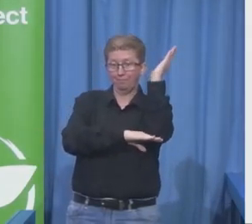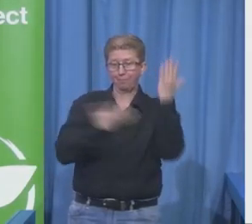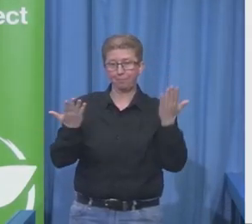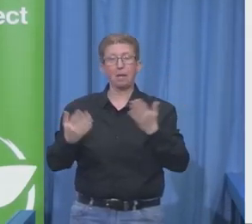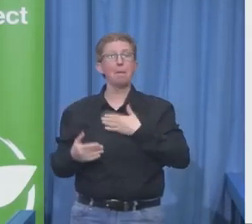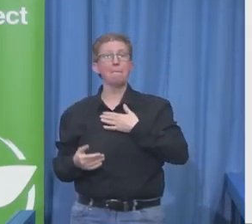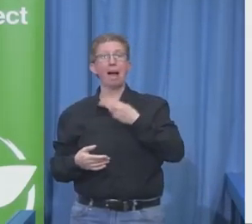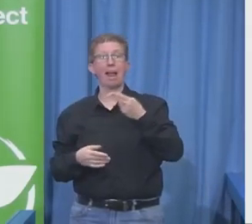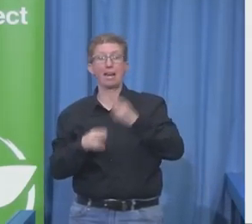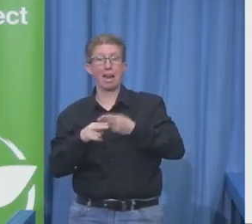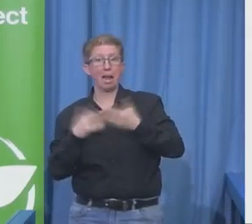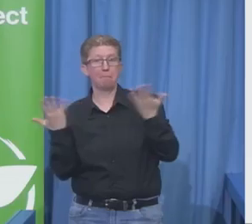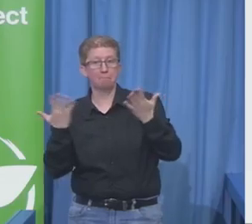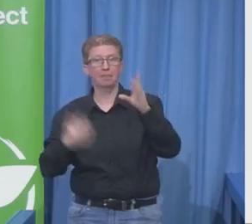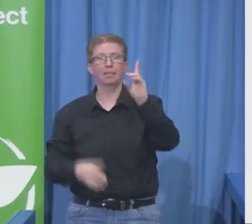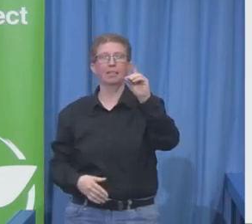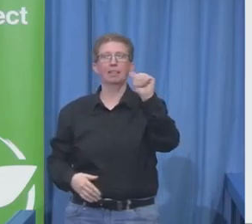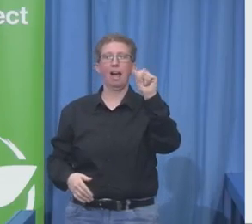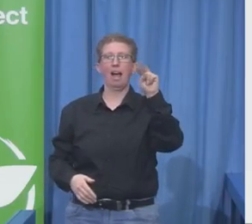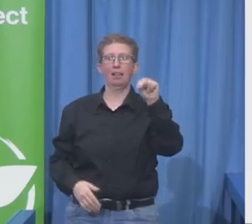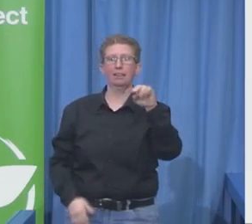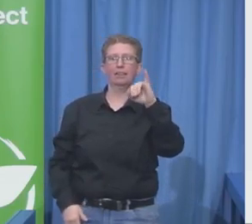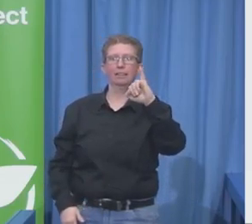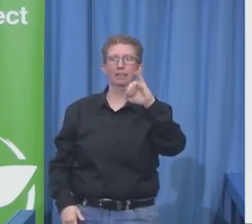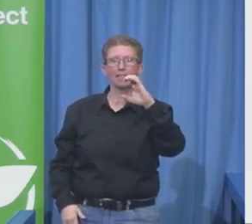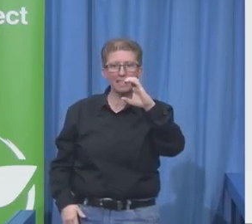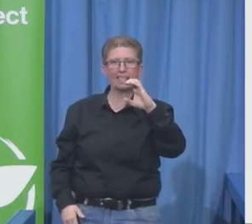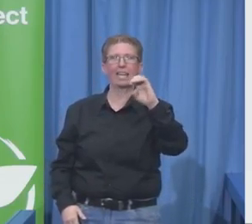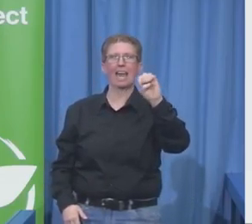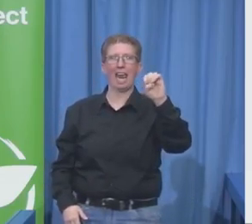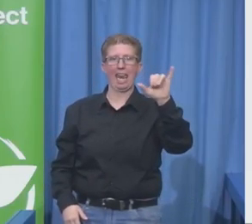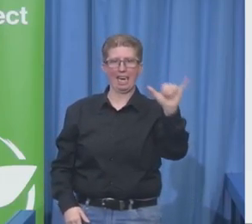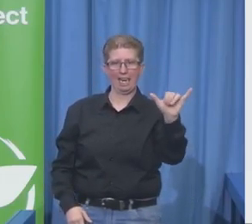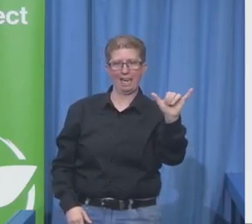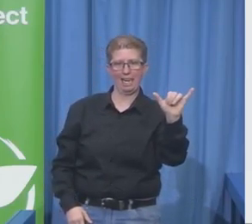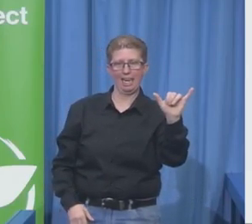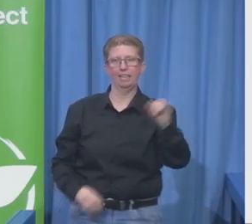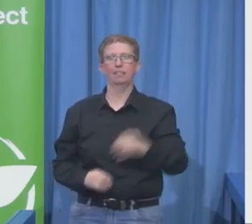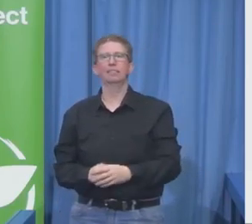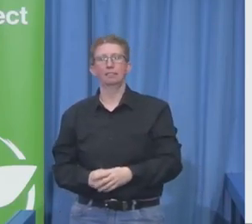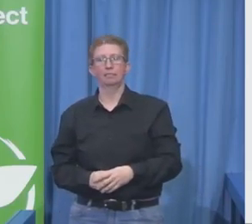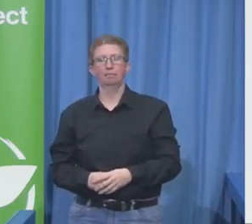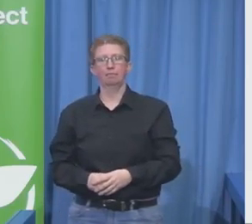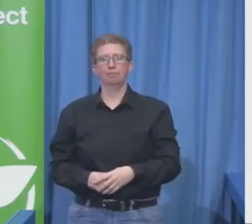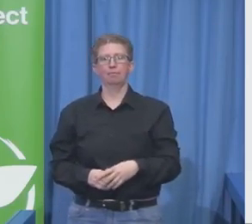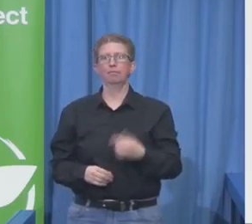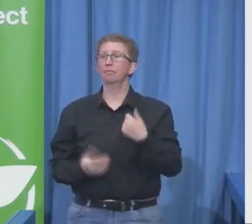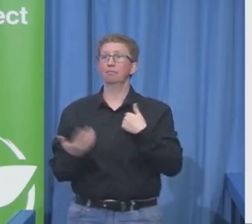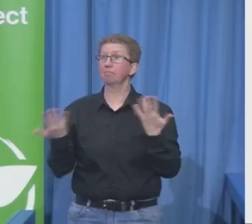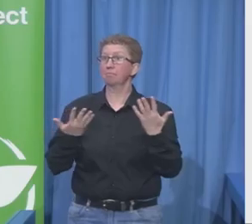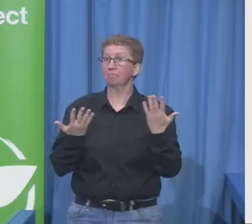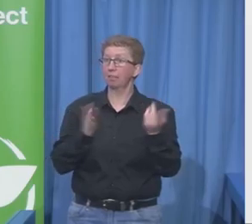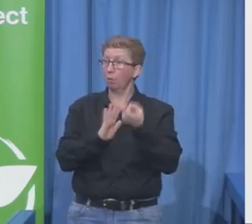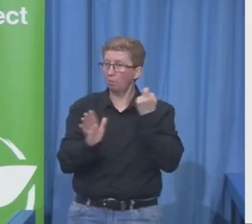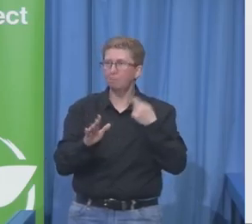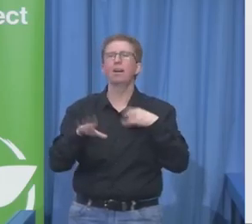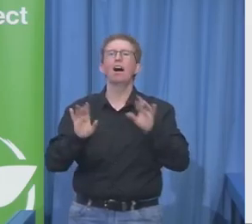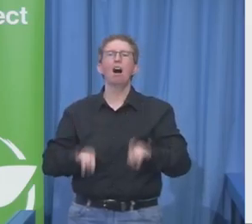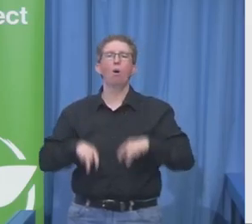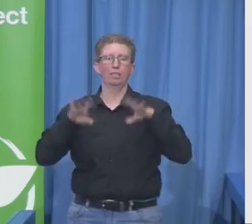Relationship Manager at the Australian Network on Disability in Sydney. It's my pleasure to chair this discussion today